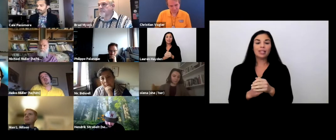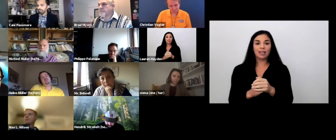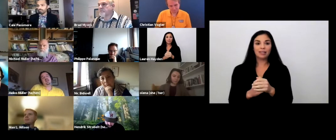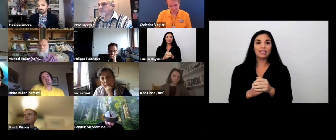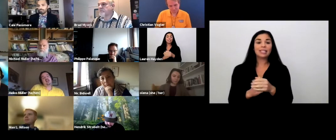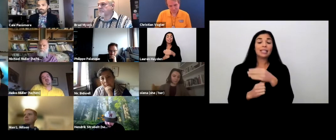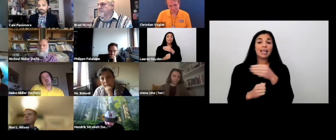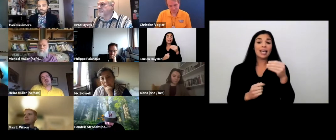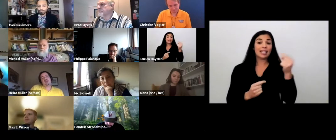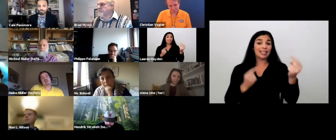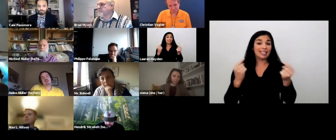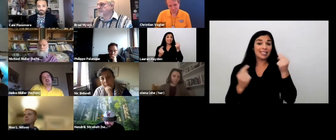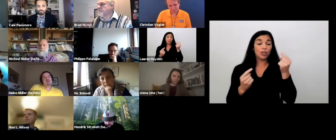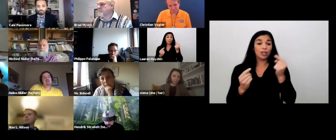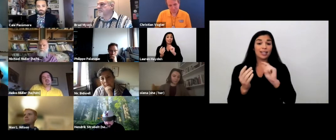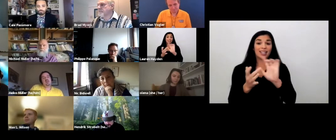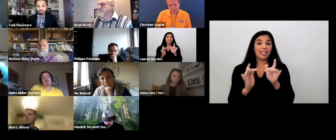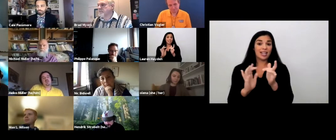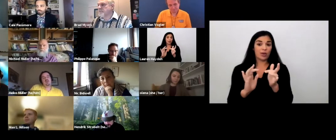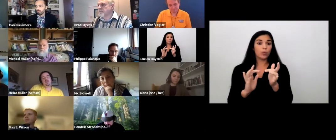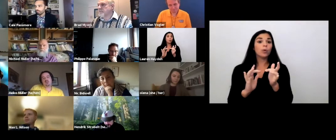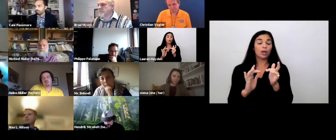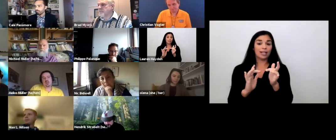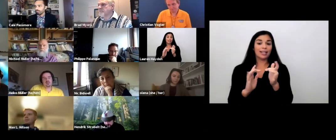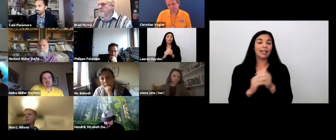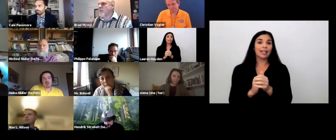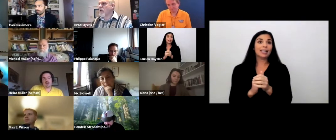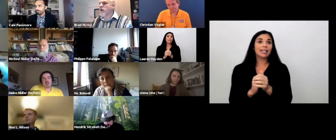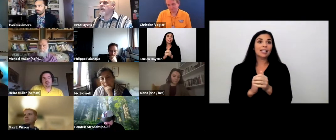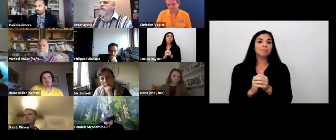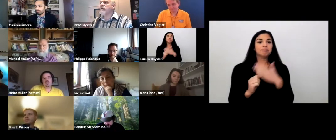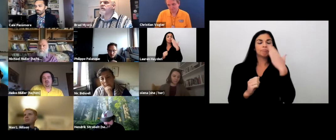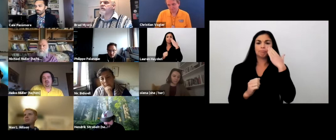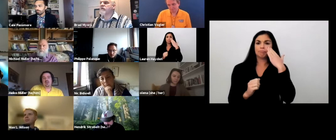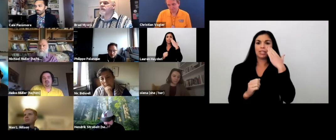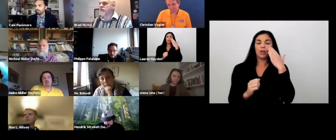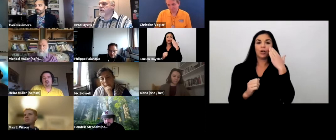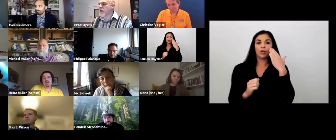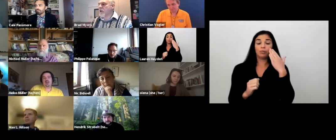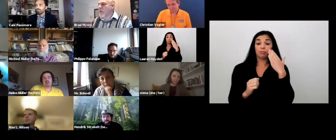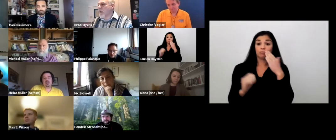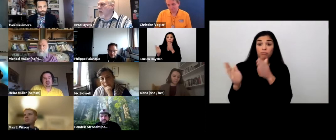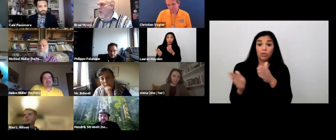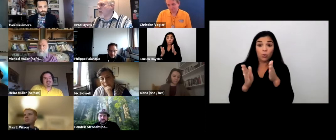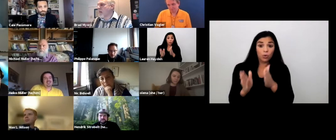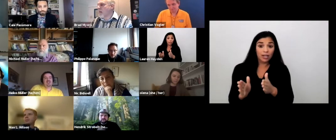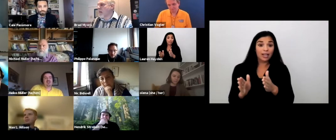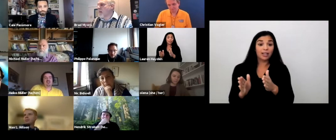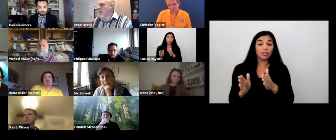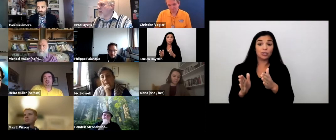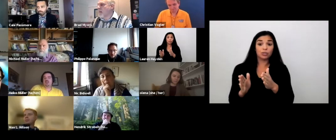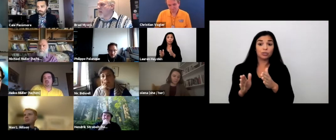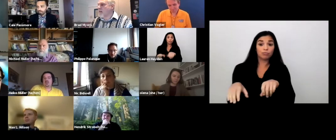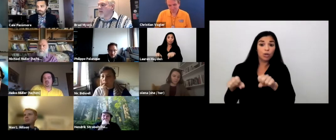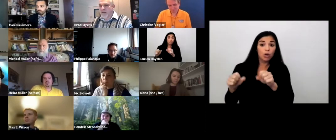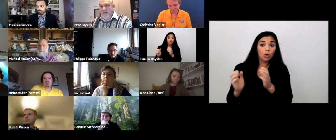considering the networking, even though there was quite an effort by the organizers to make, like, sessions